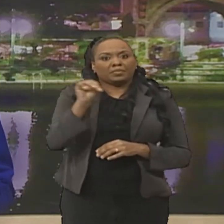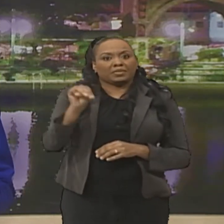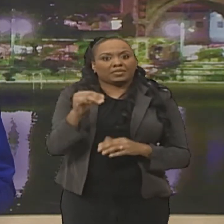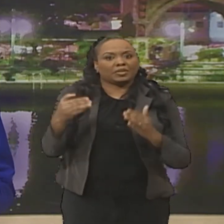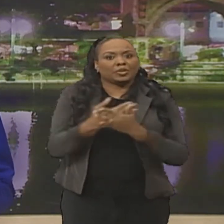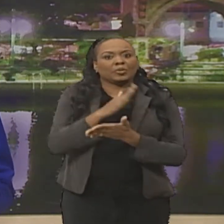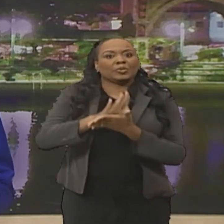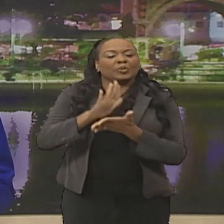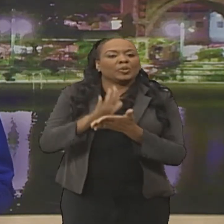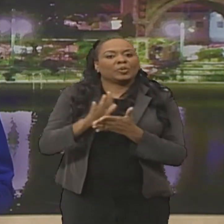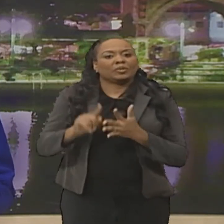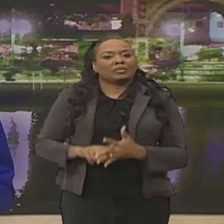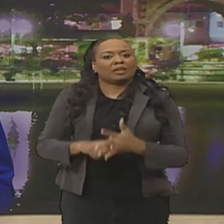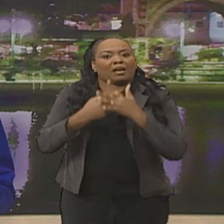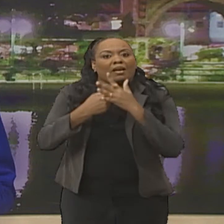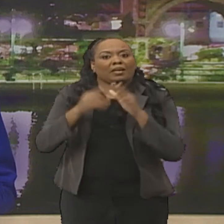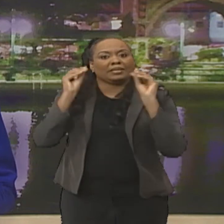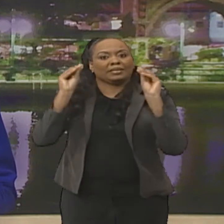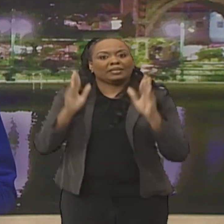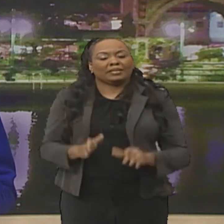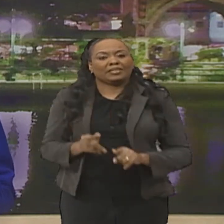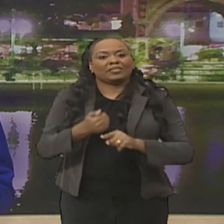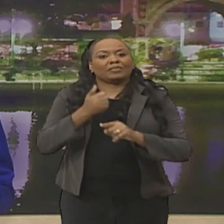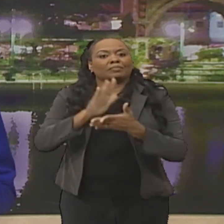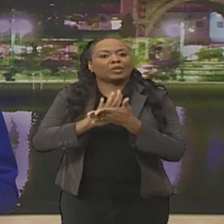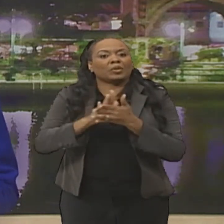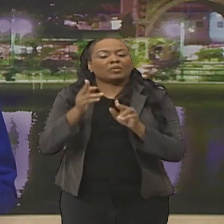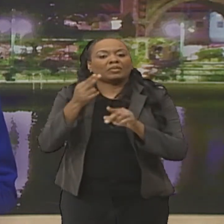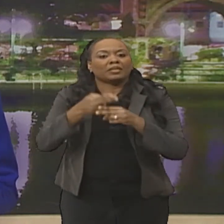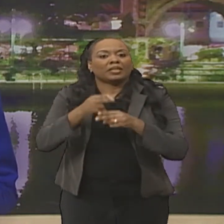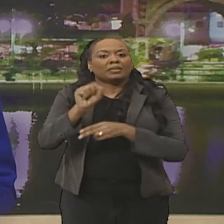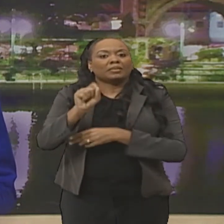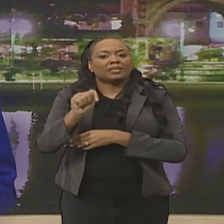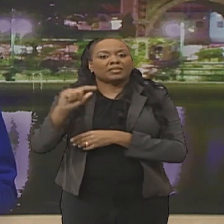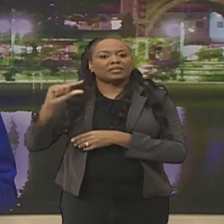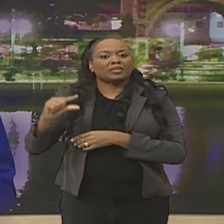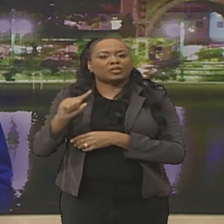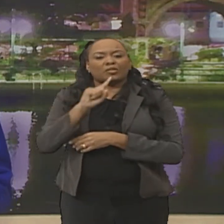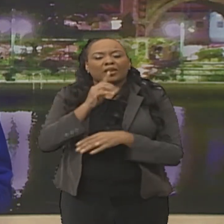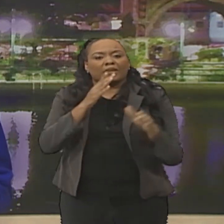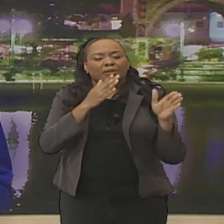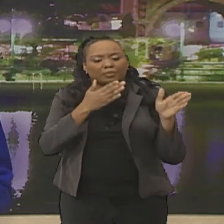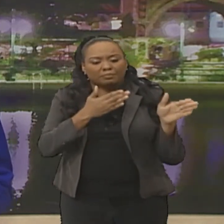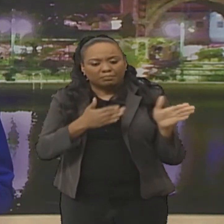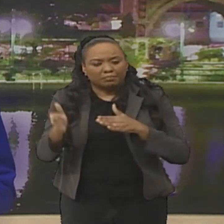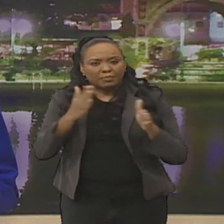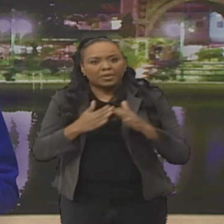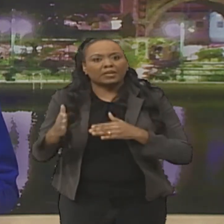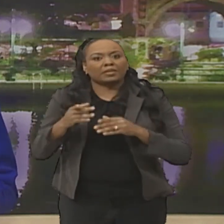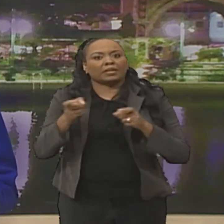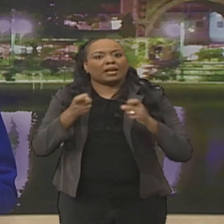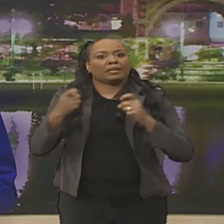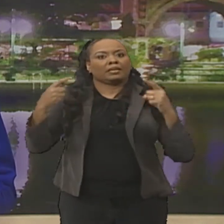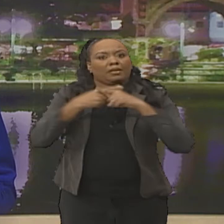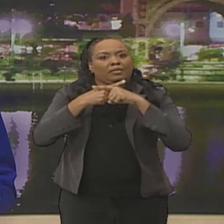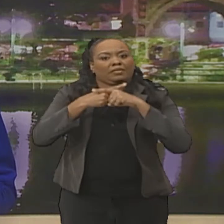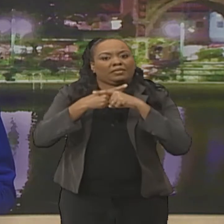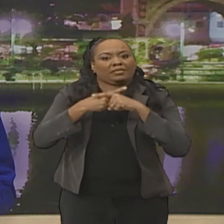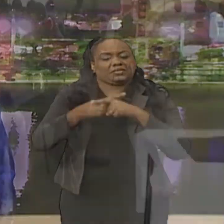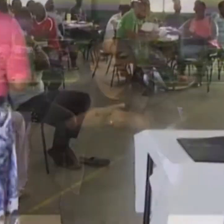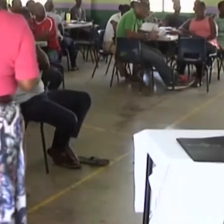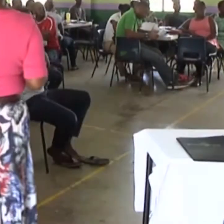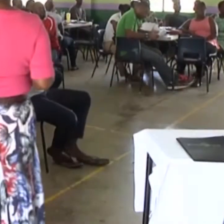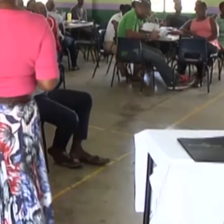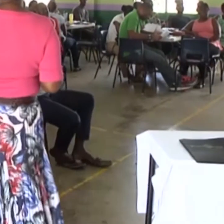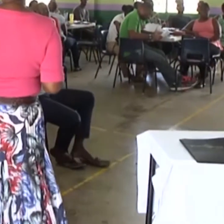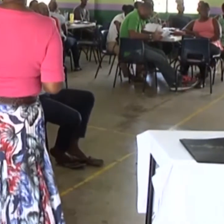on Monday, teachers of the St. George Secondary School will be much better prepared to deal with conflicts. The entire academic